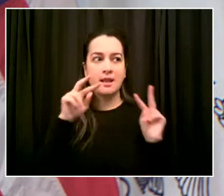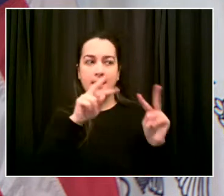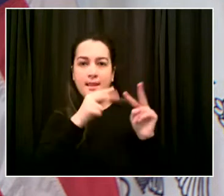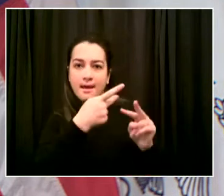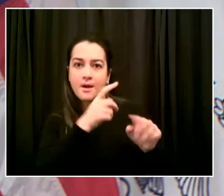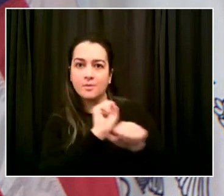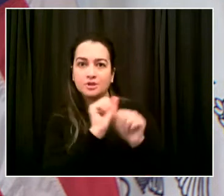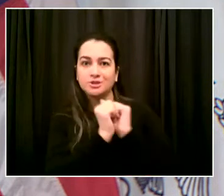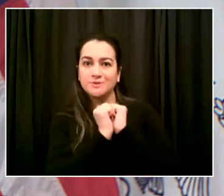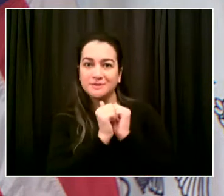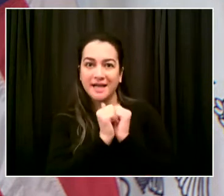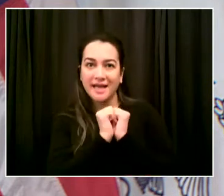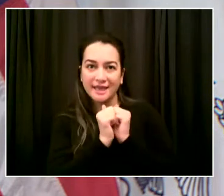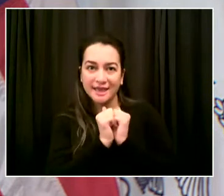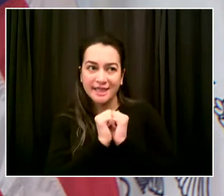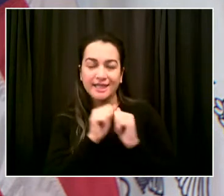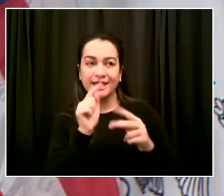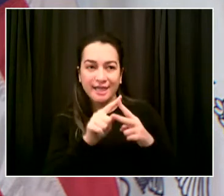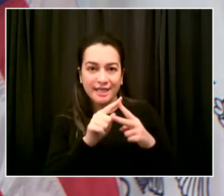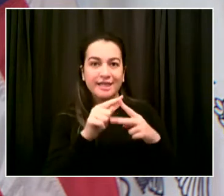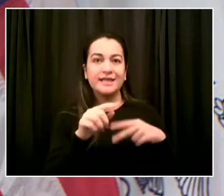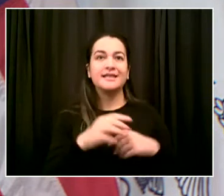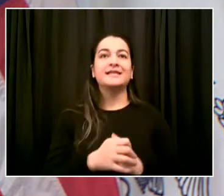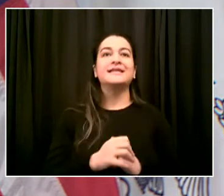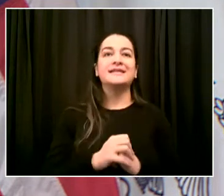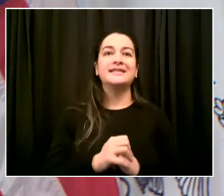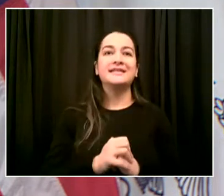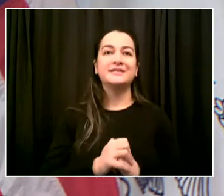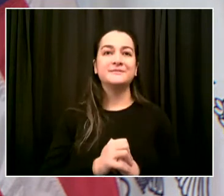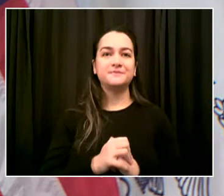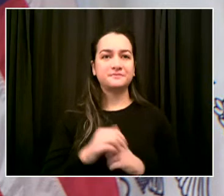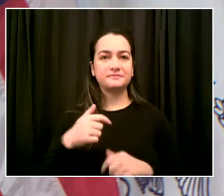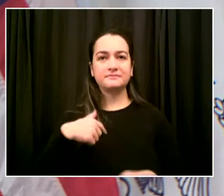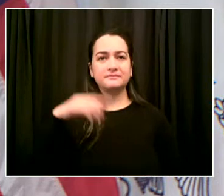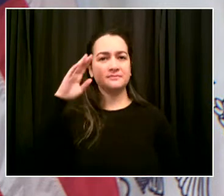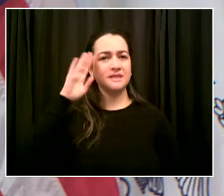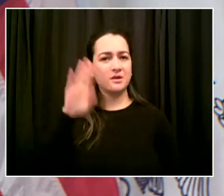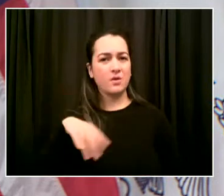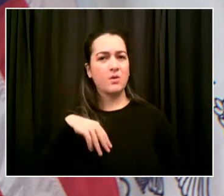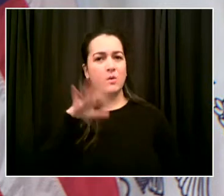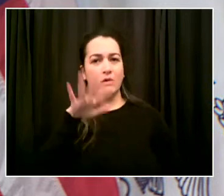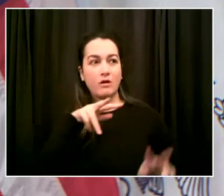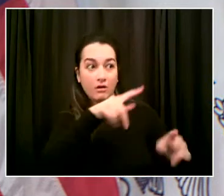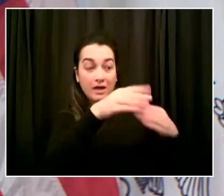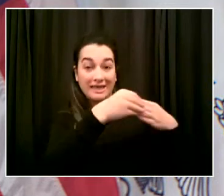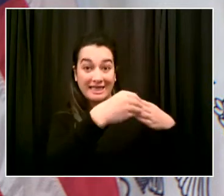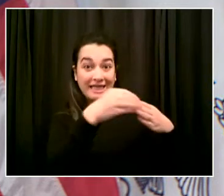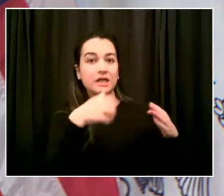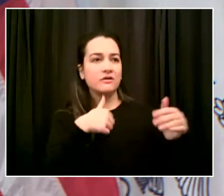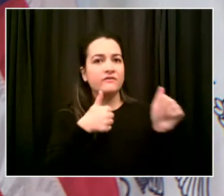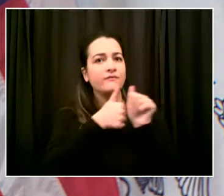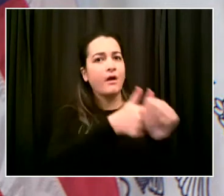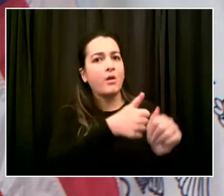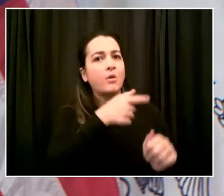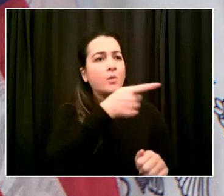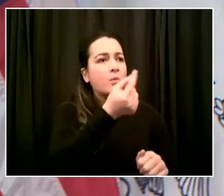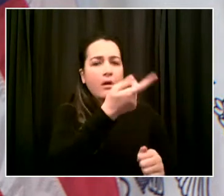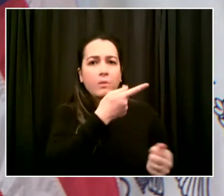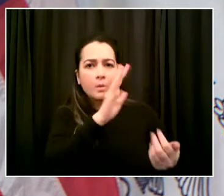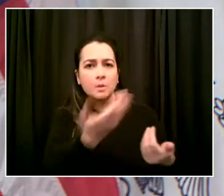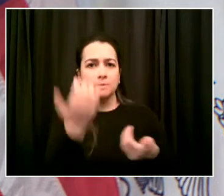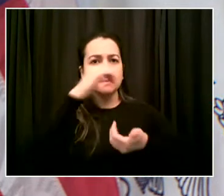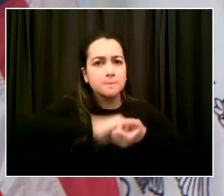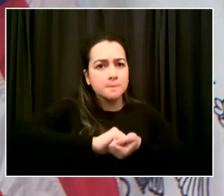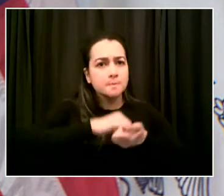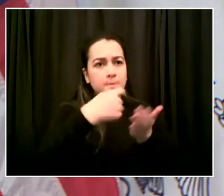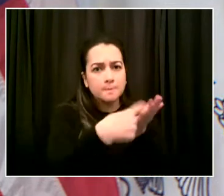commissioner, I'll rely on her experience and insights as we drive this agency's mission forward. Jimmy Kim